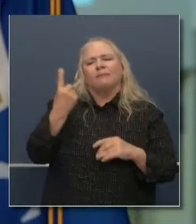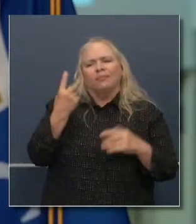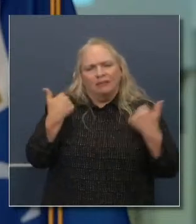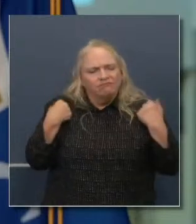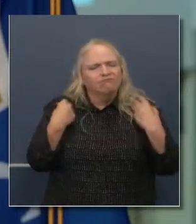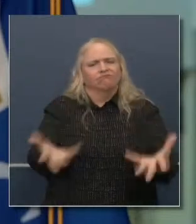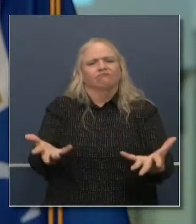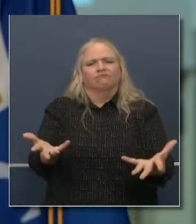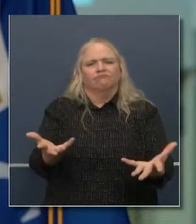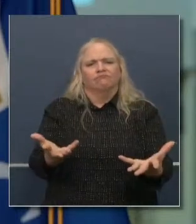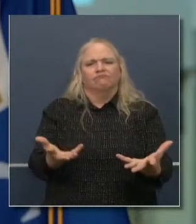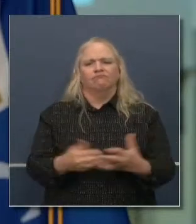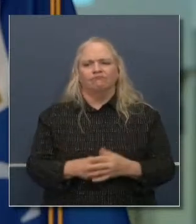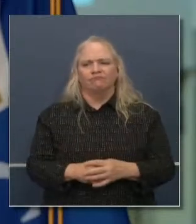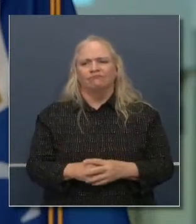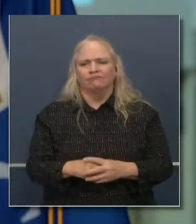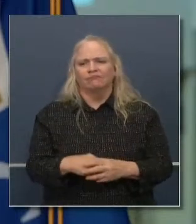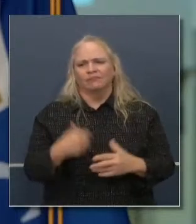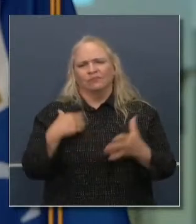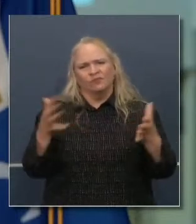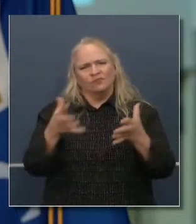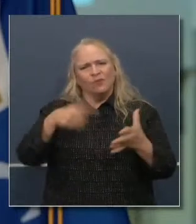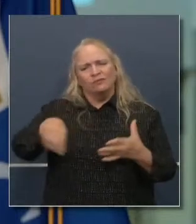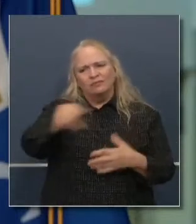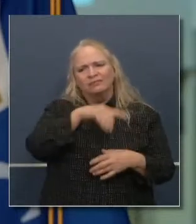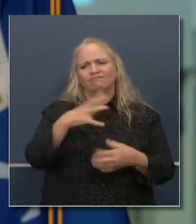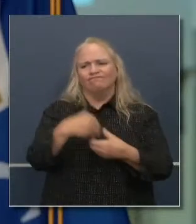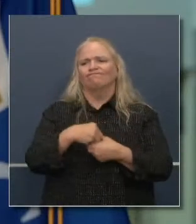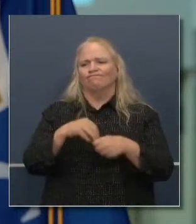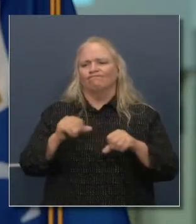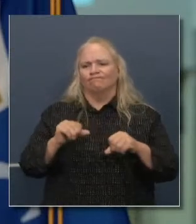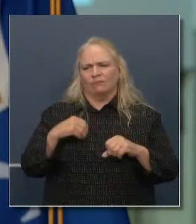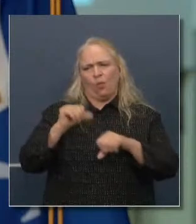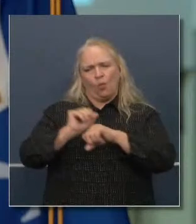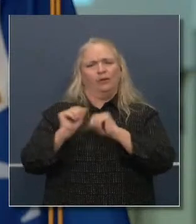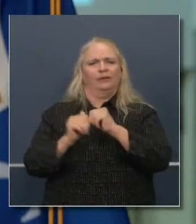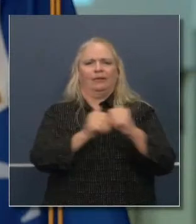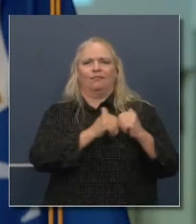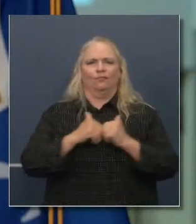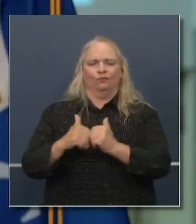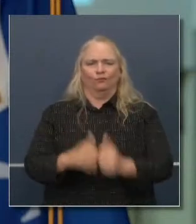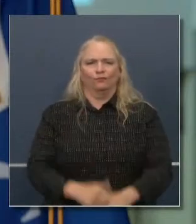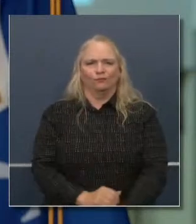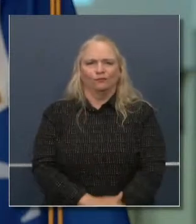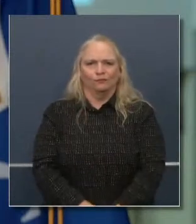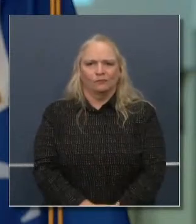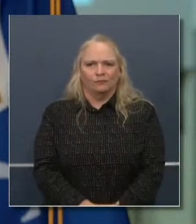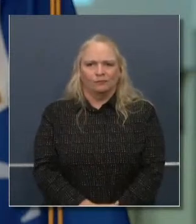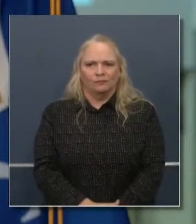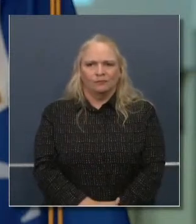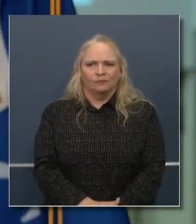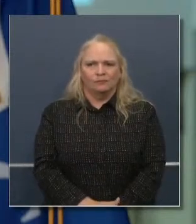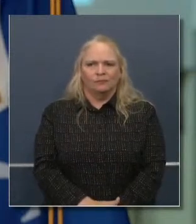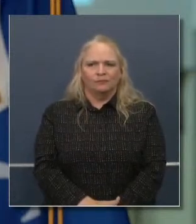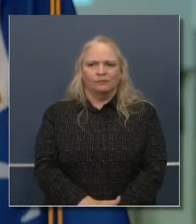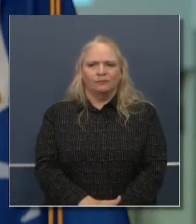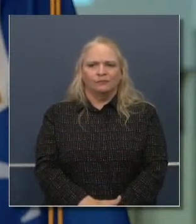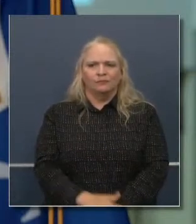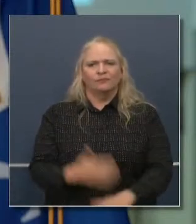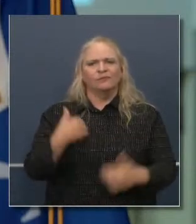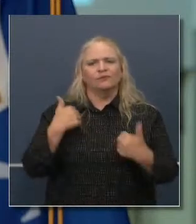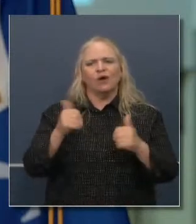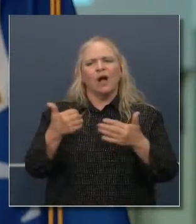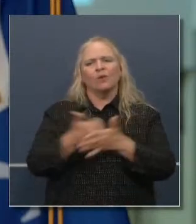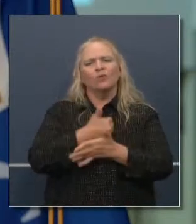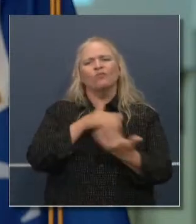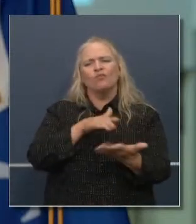again as it relates to different capacity building partnerships and a different approach that he'll be